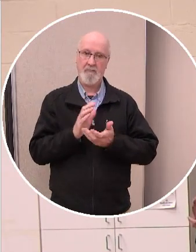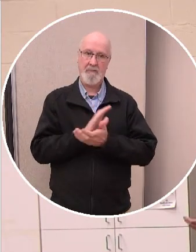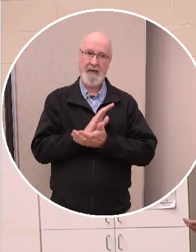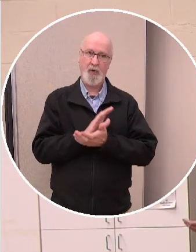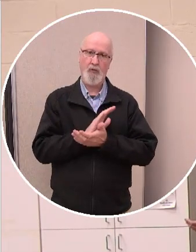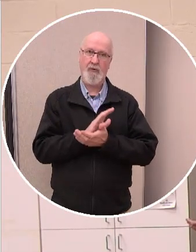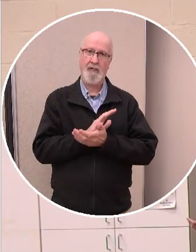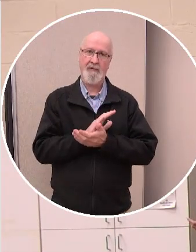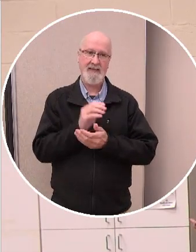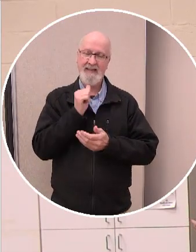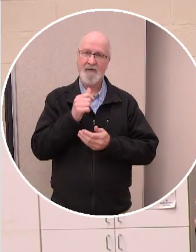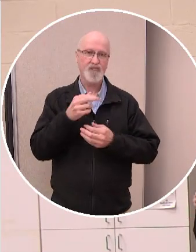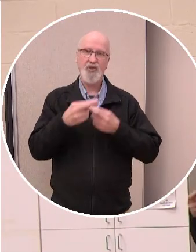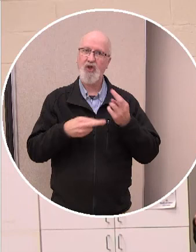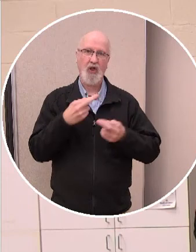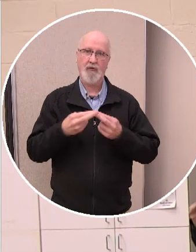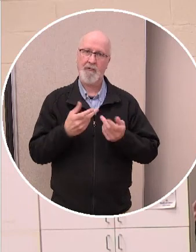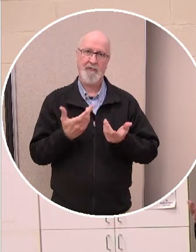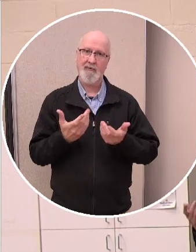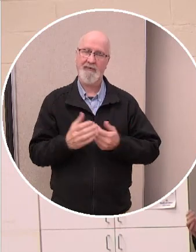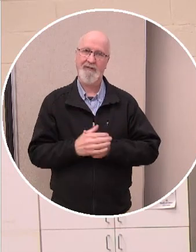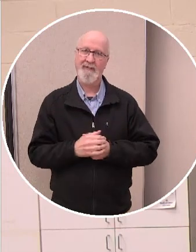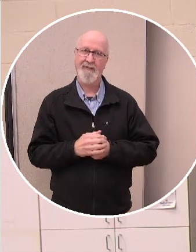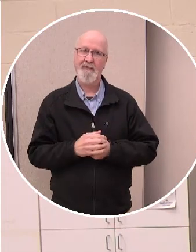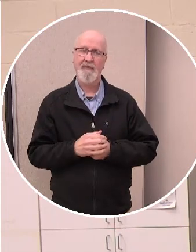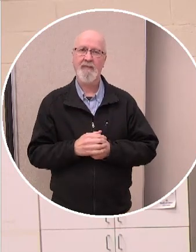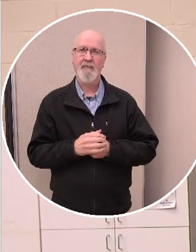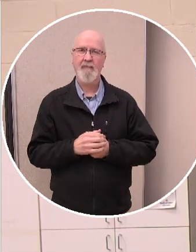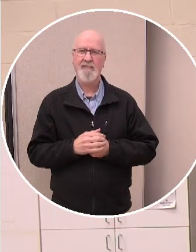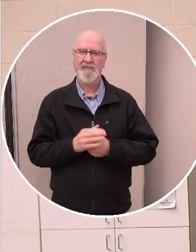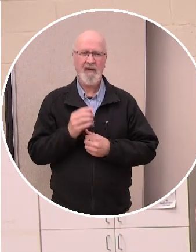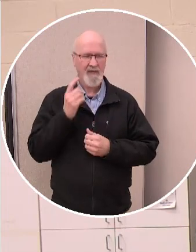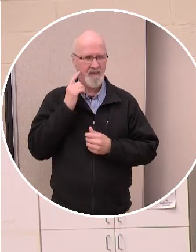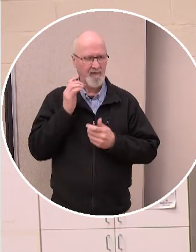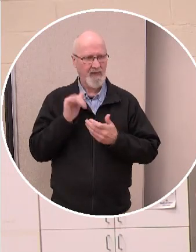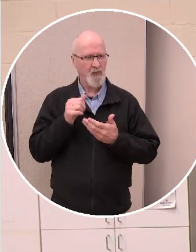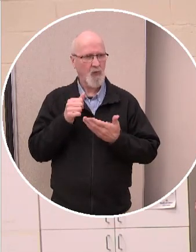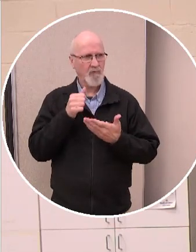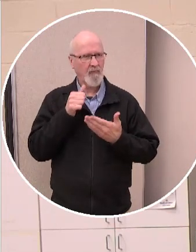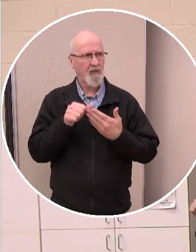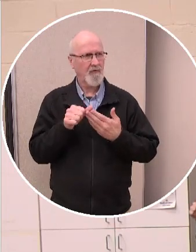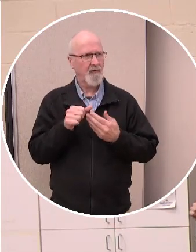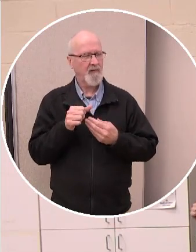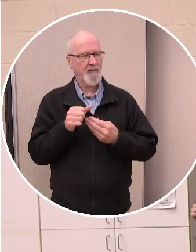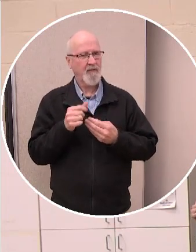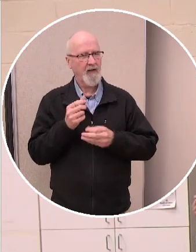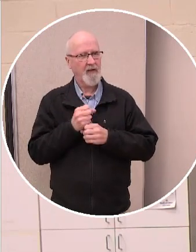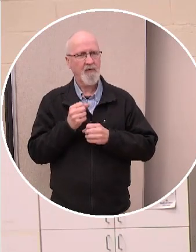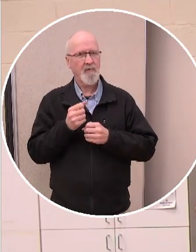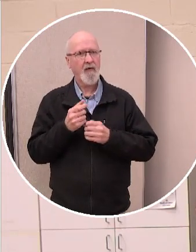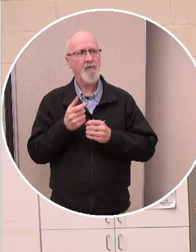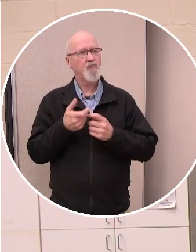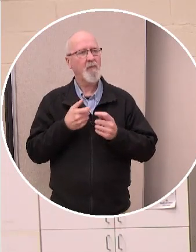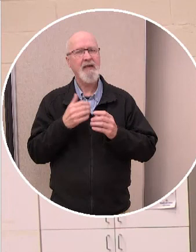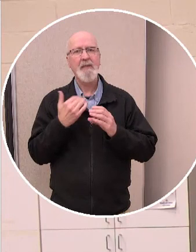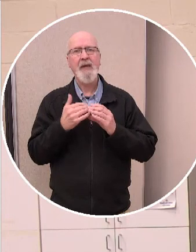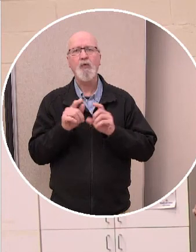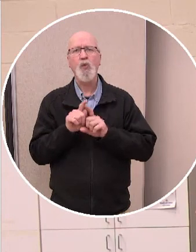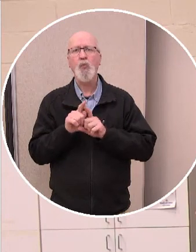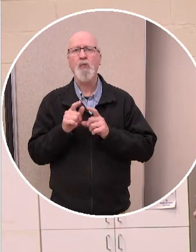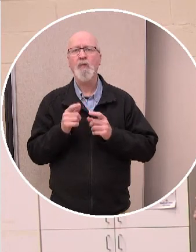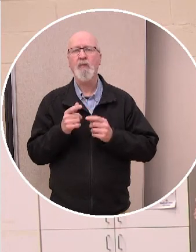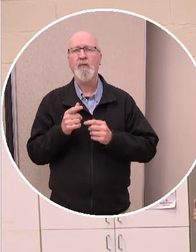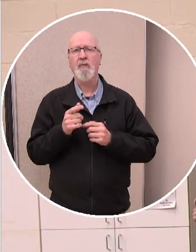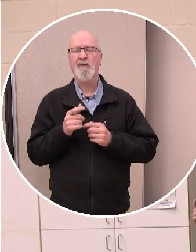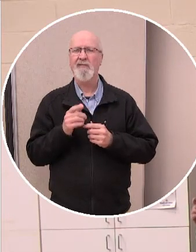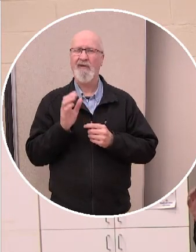being recycled. And I think there's been some correspondence that's been coming through email as well to us. Is